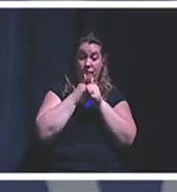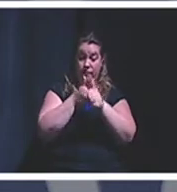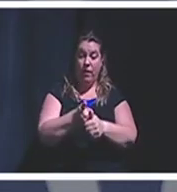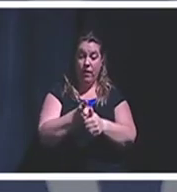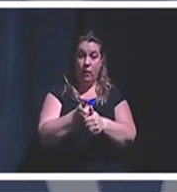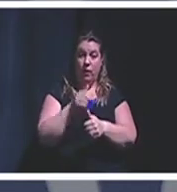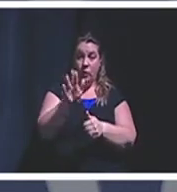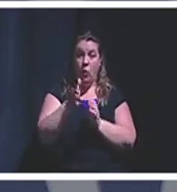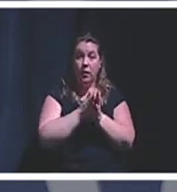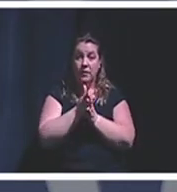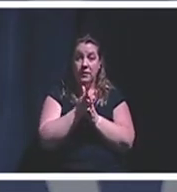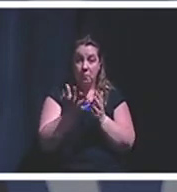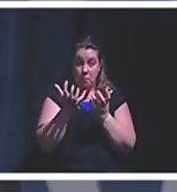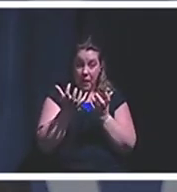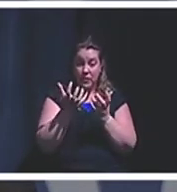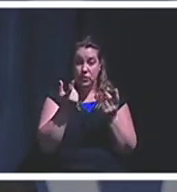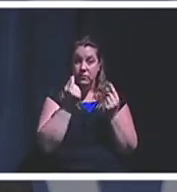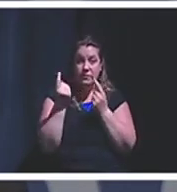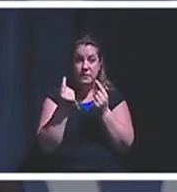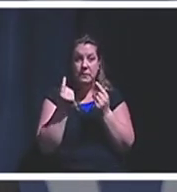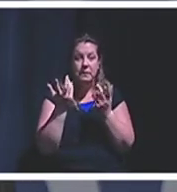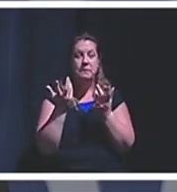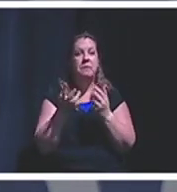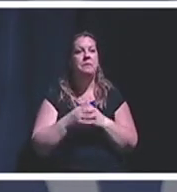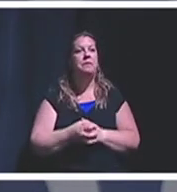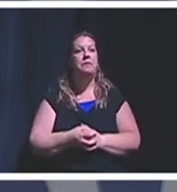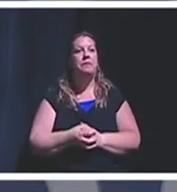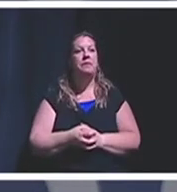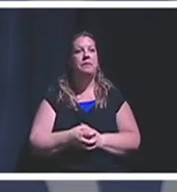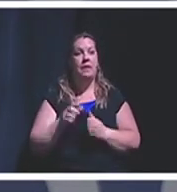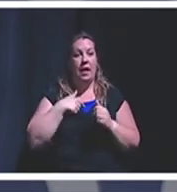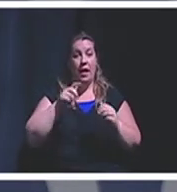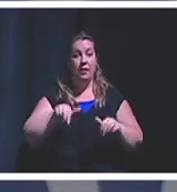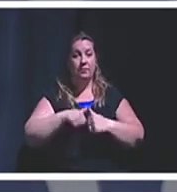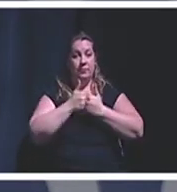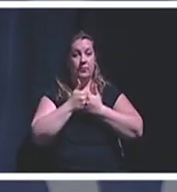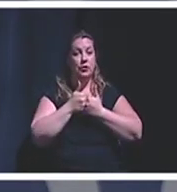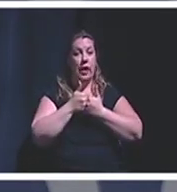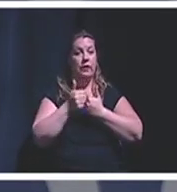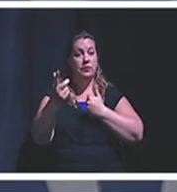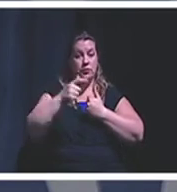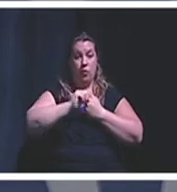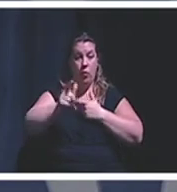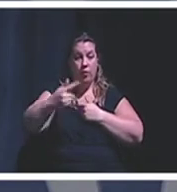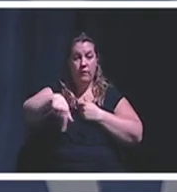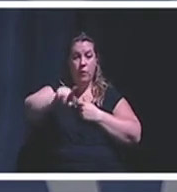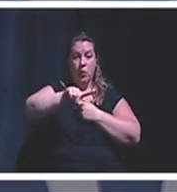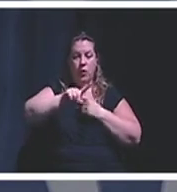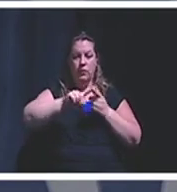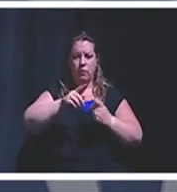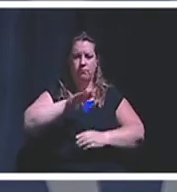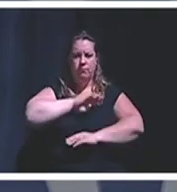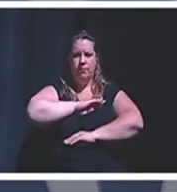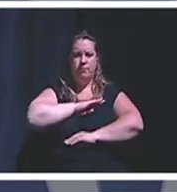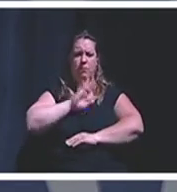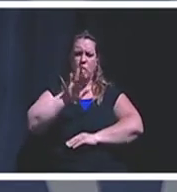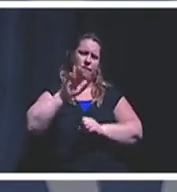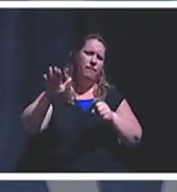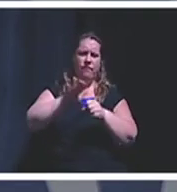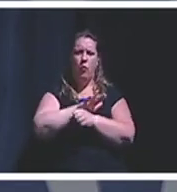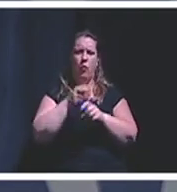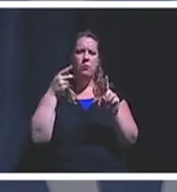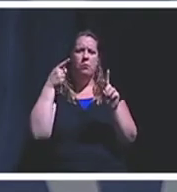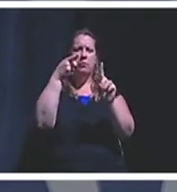passion. In doing so, I challenge you to fulfill your full potential.